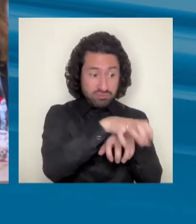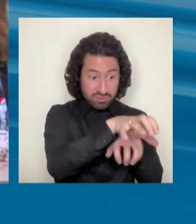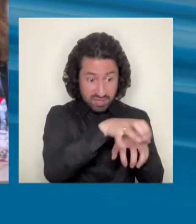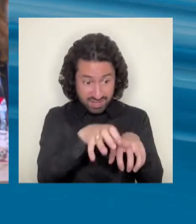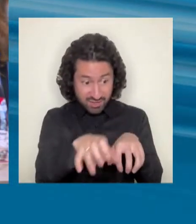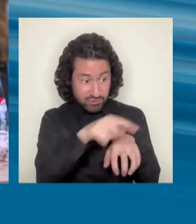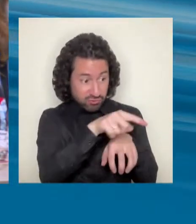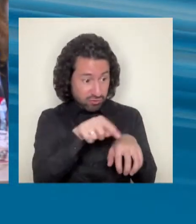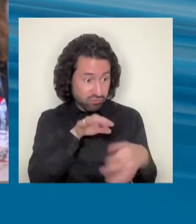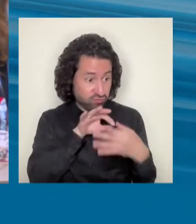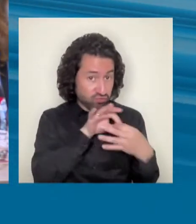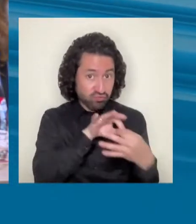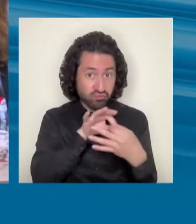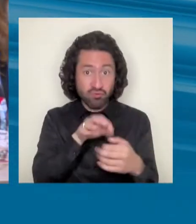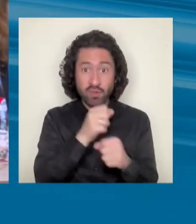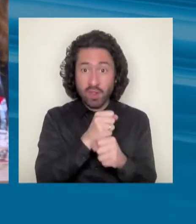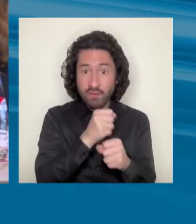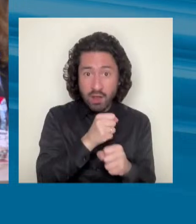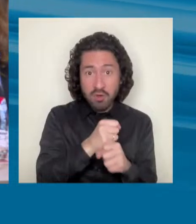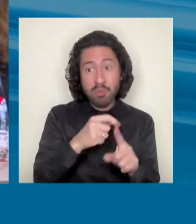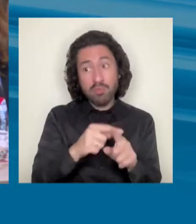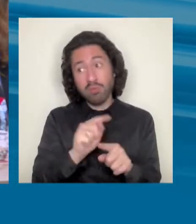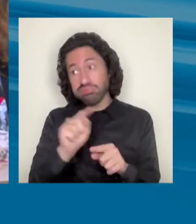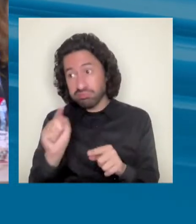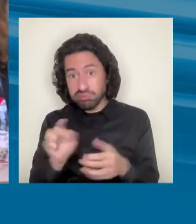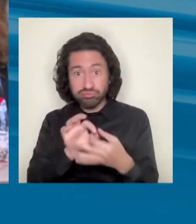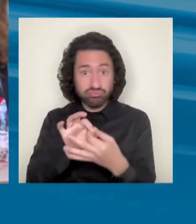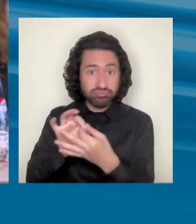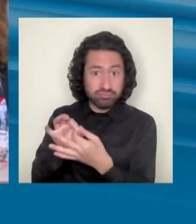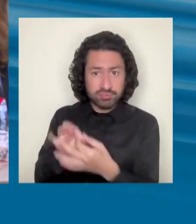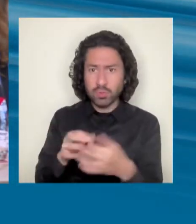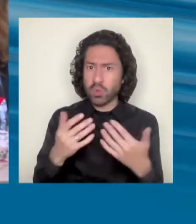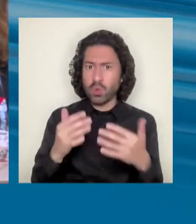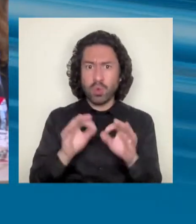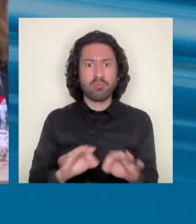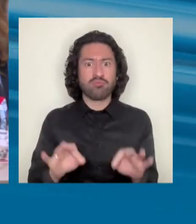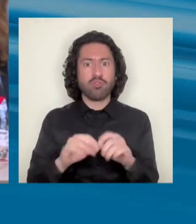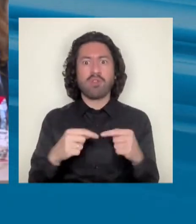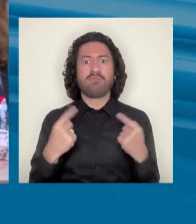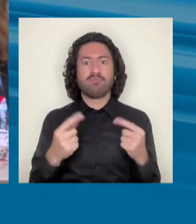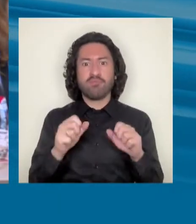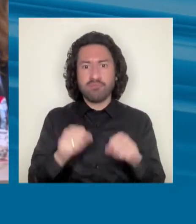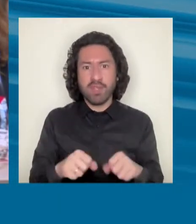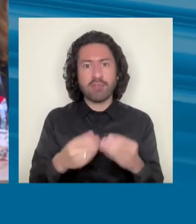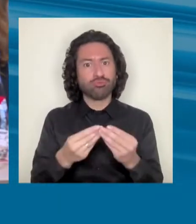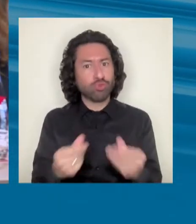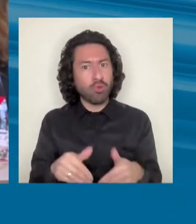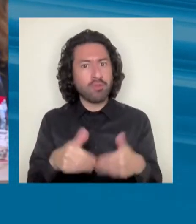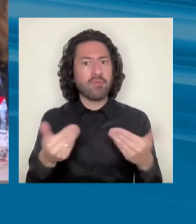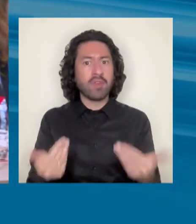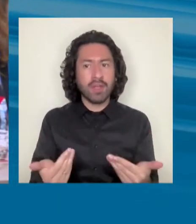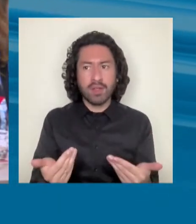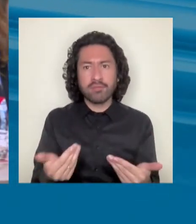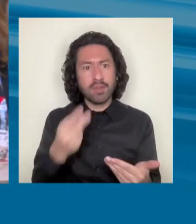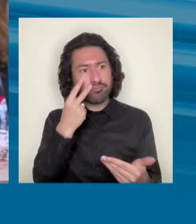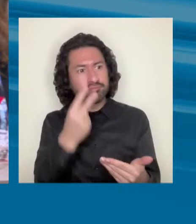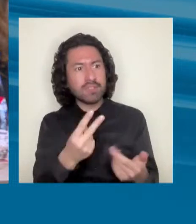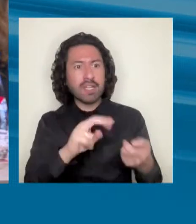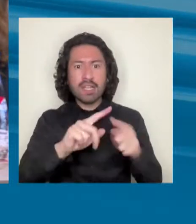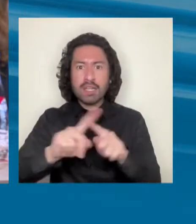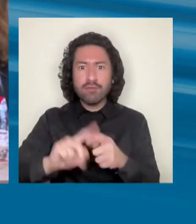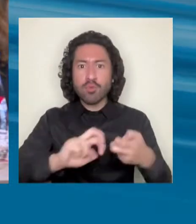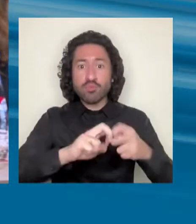in the Caribbean to address the institutional challenges and strengthen our capacity to successfully implement the recommendations of the